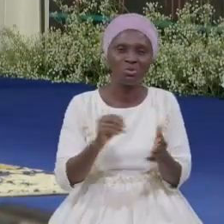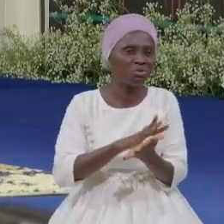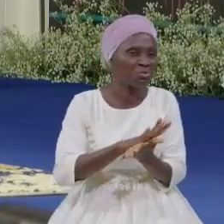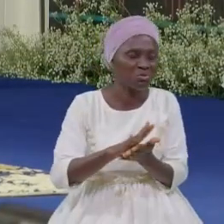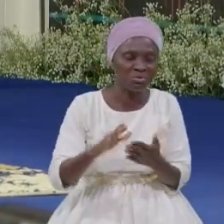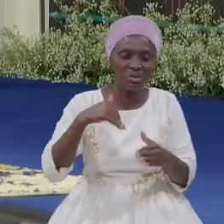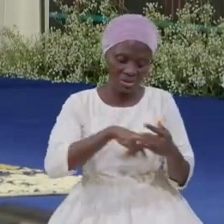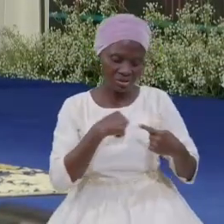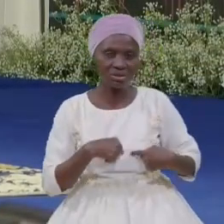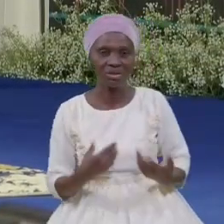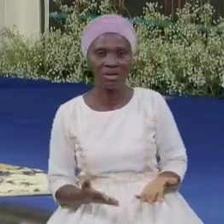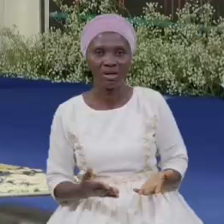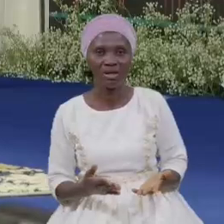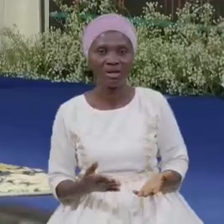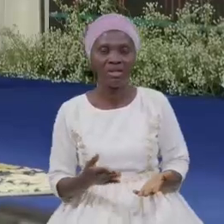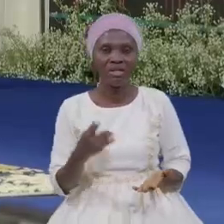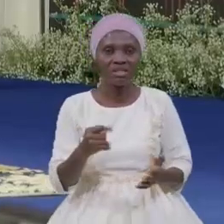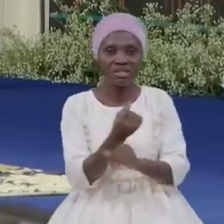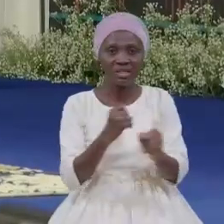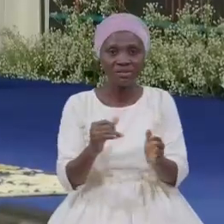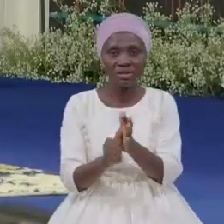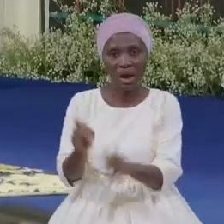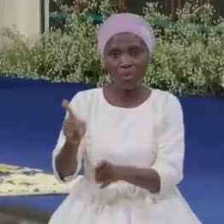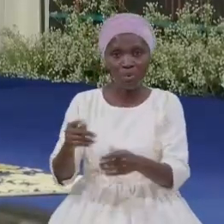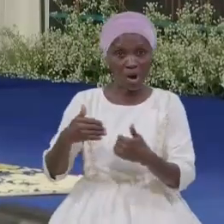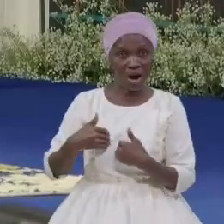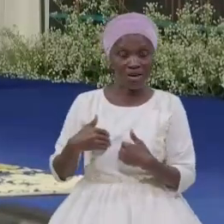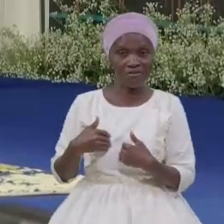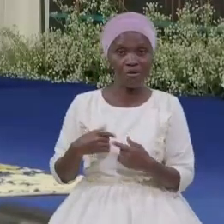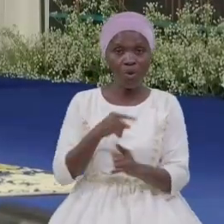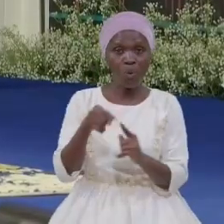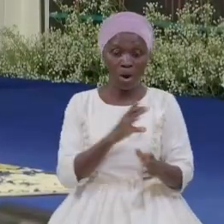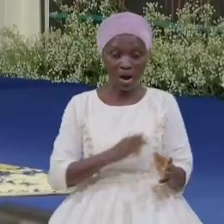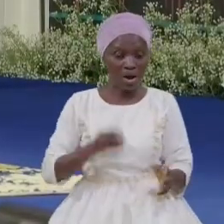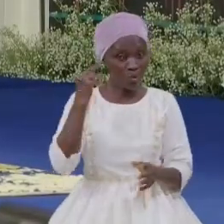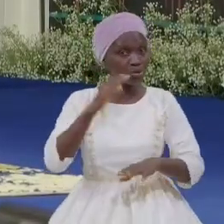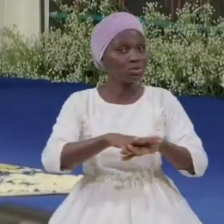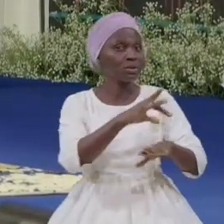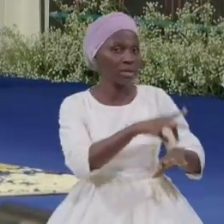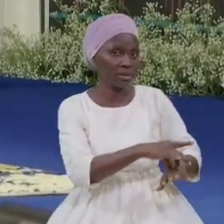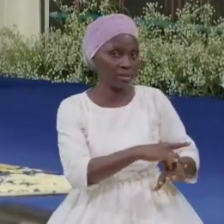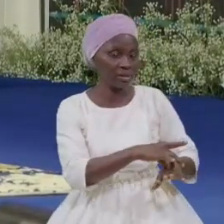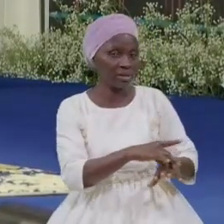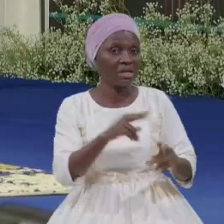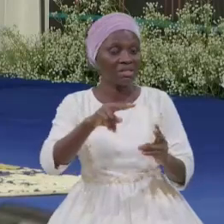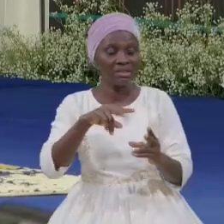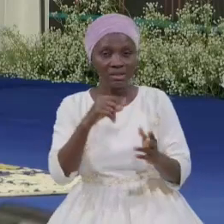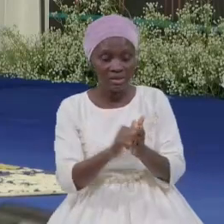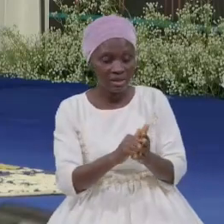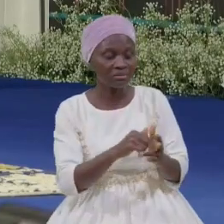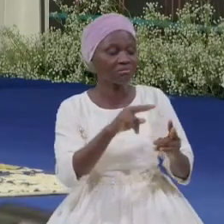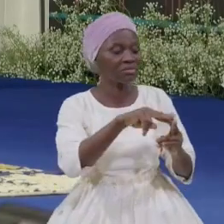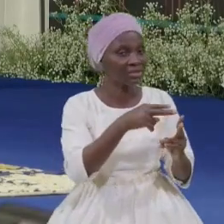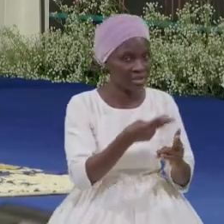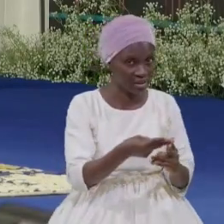salvation people had when Christ was on earth. Neither do I condemn you, I forgive you.